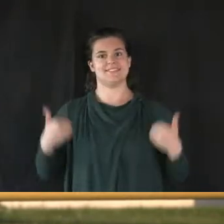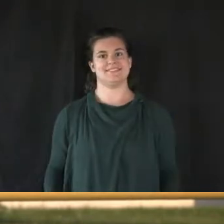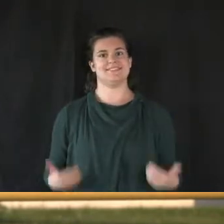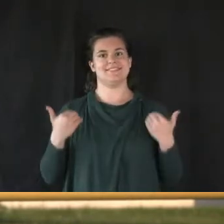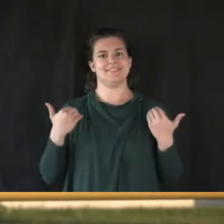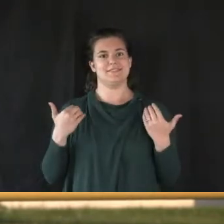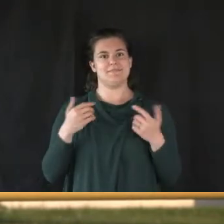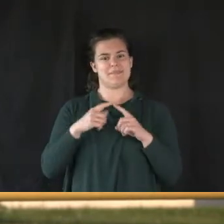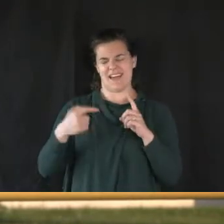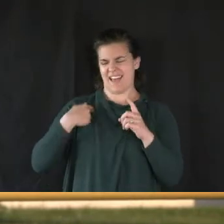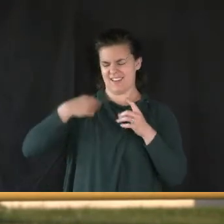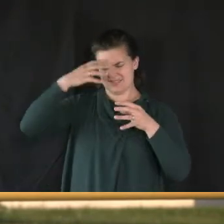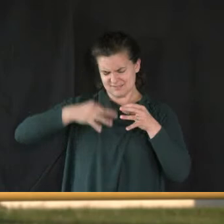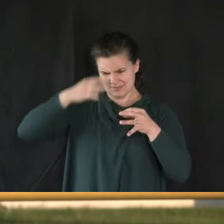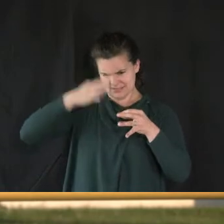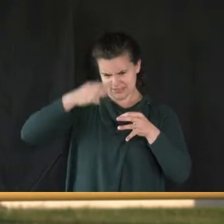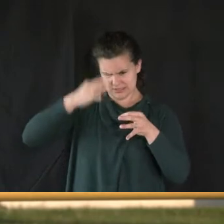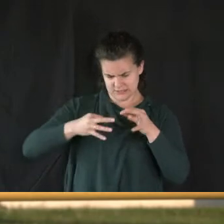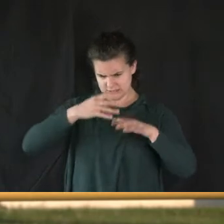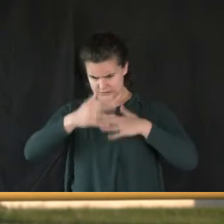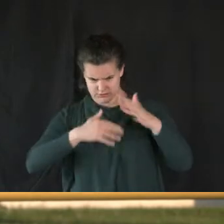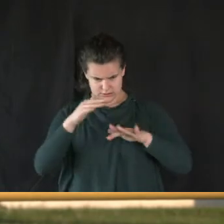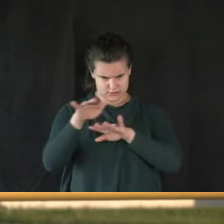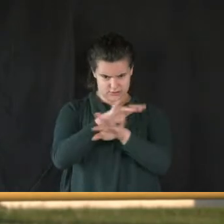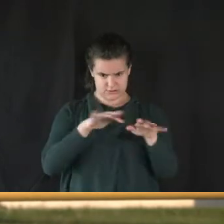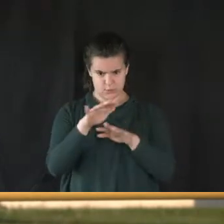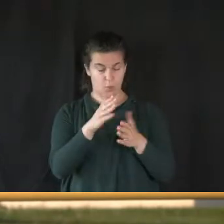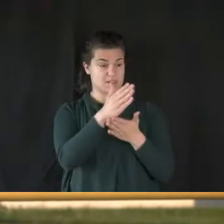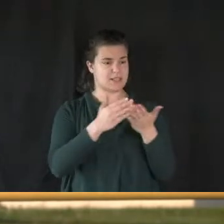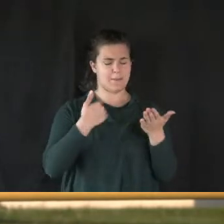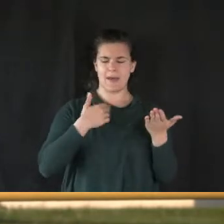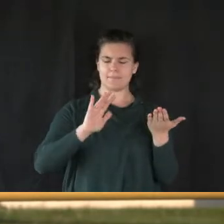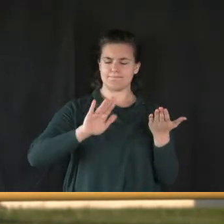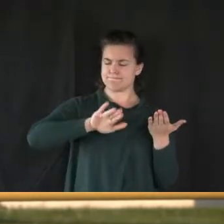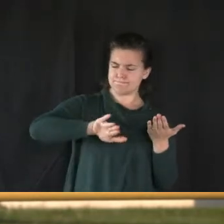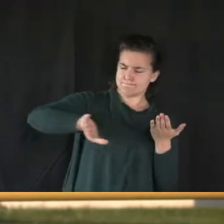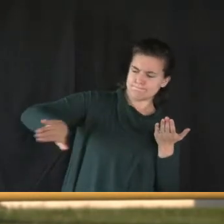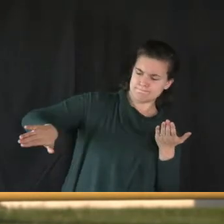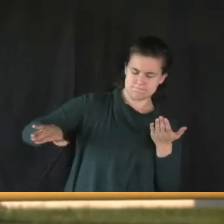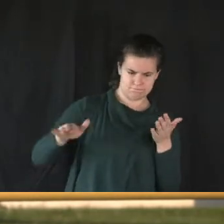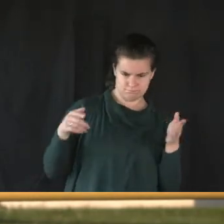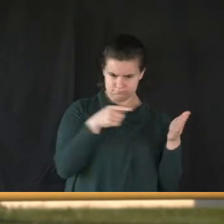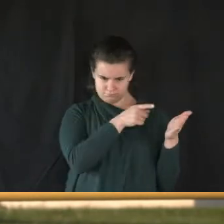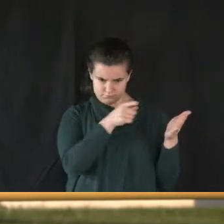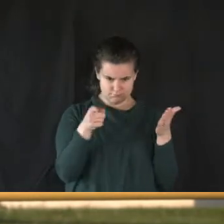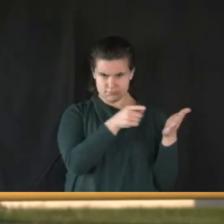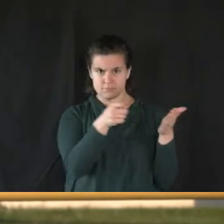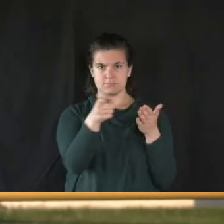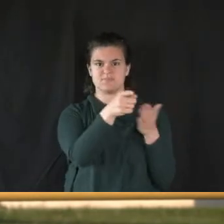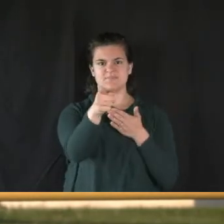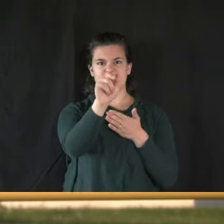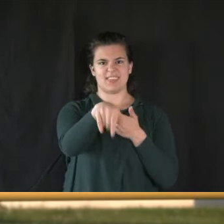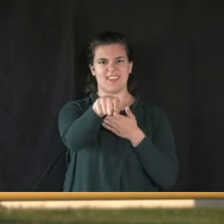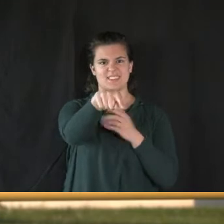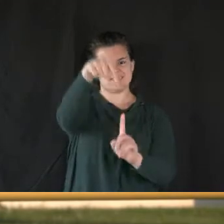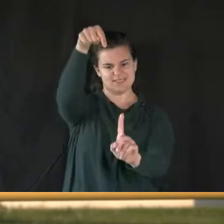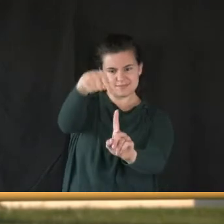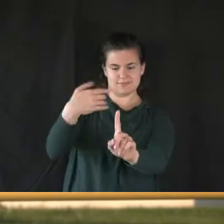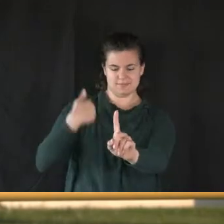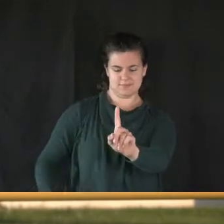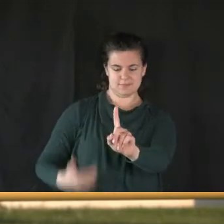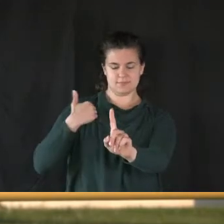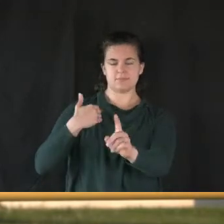choices I made and, frankly, the choices I didn't make. Sometimes we let others define us.